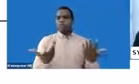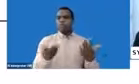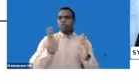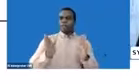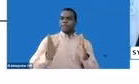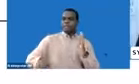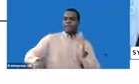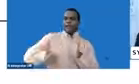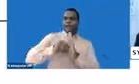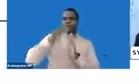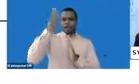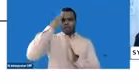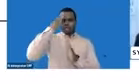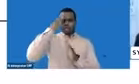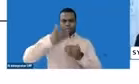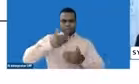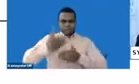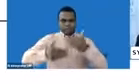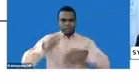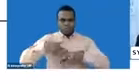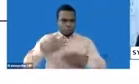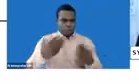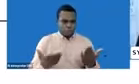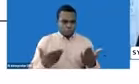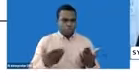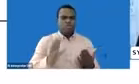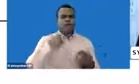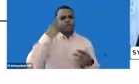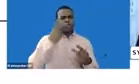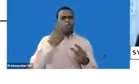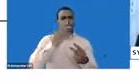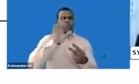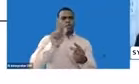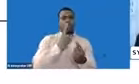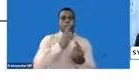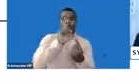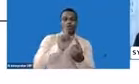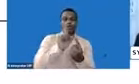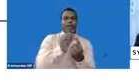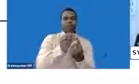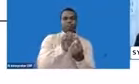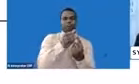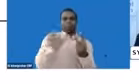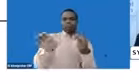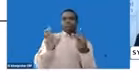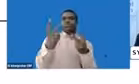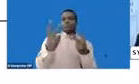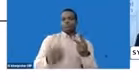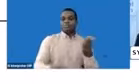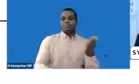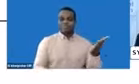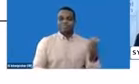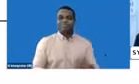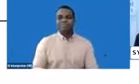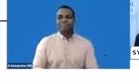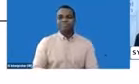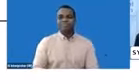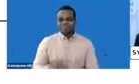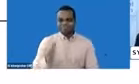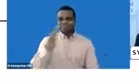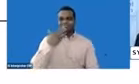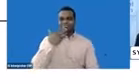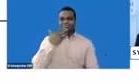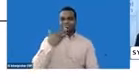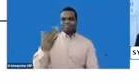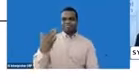questions. So the interviews did not really know about the possibility to provide feedback, and